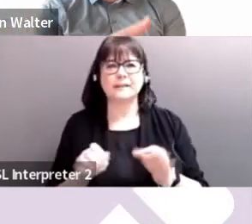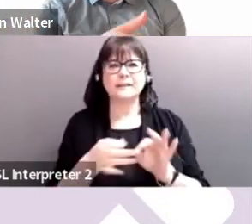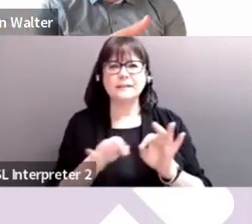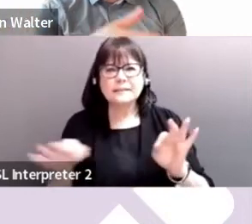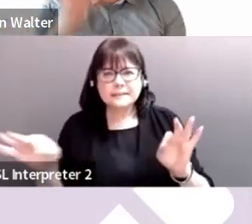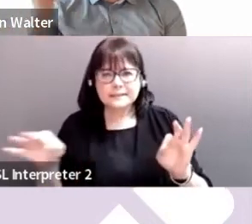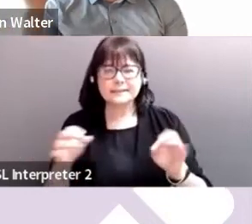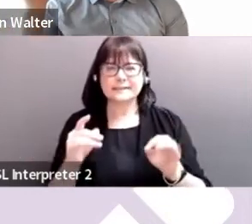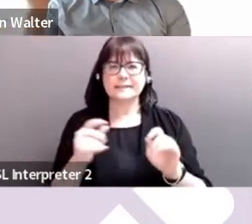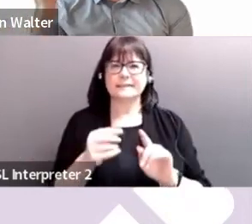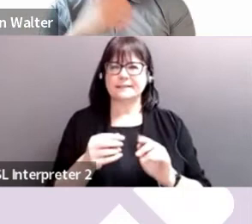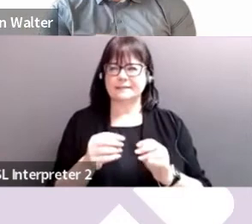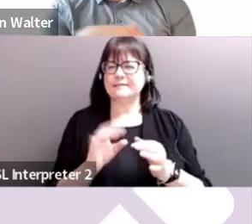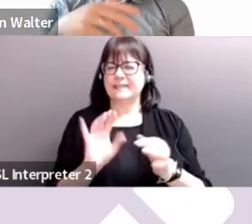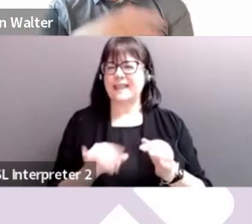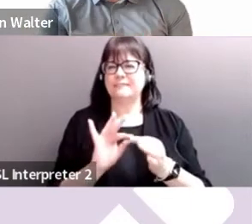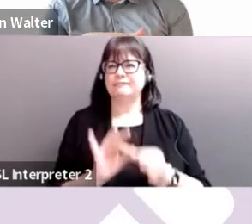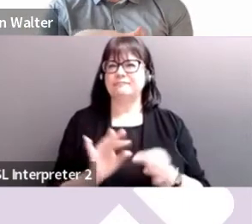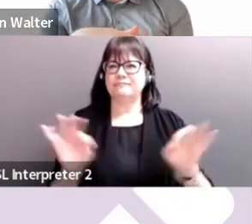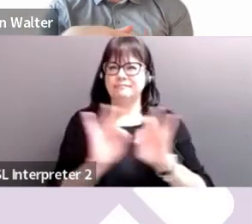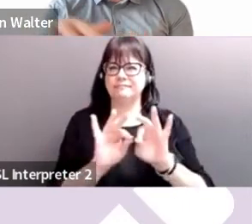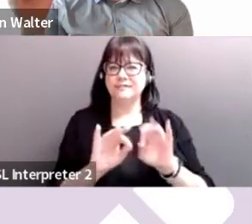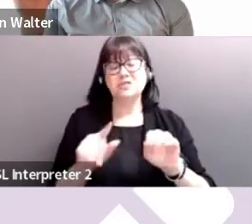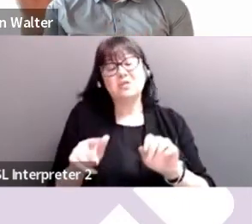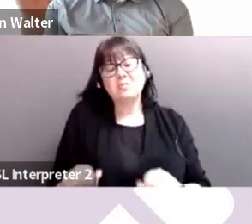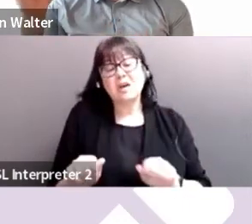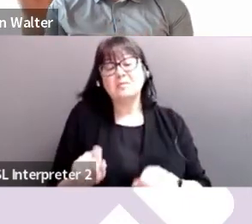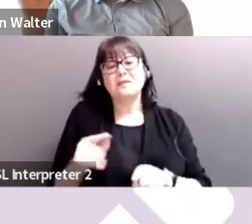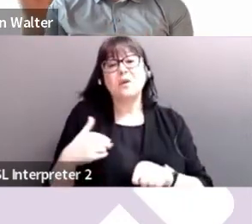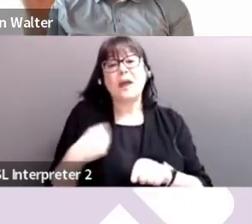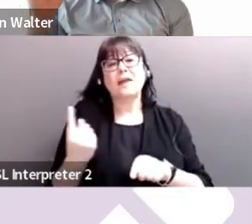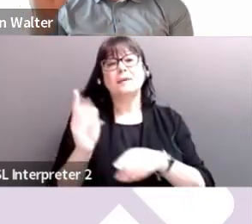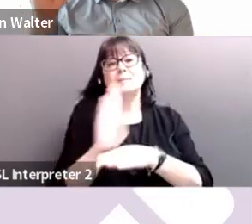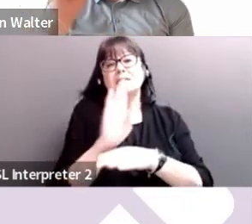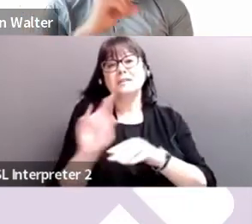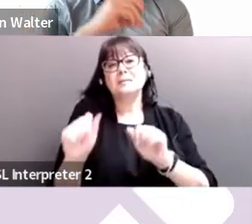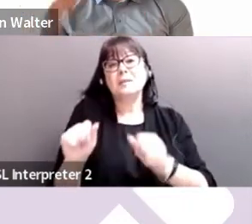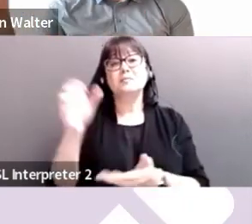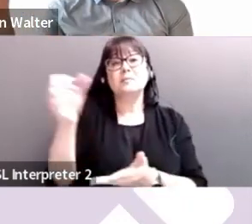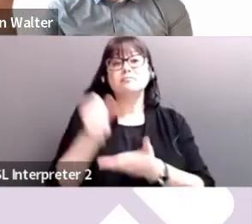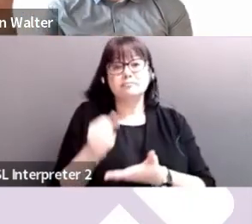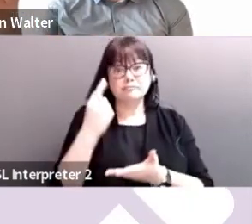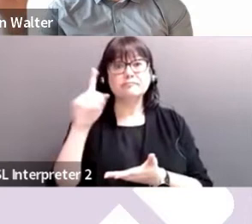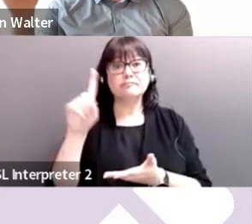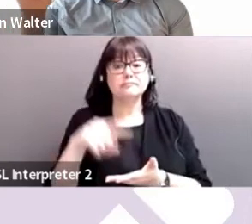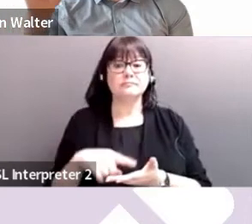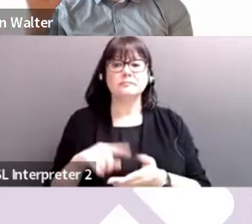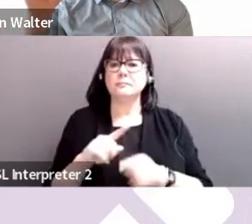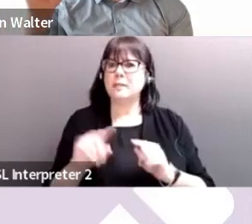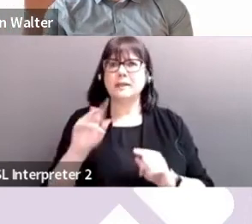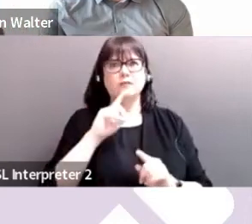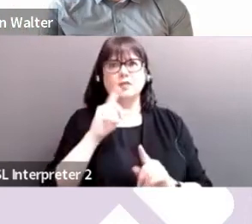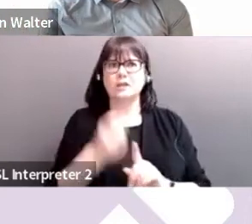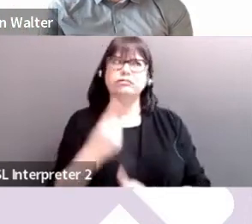funding for a project using, your business entity. Although if it's totally unrelated, like if it's